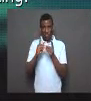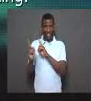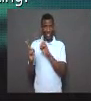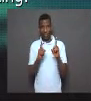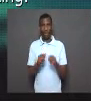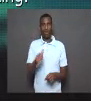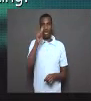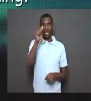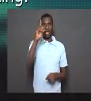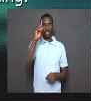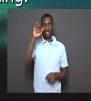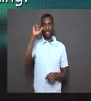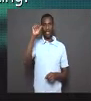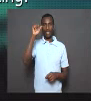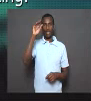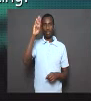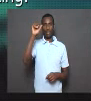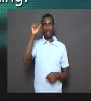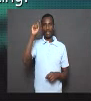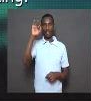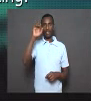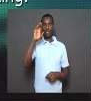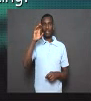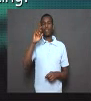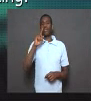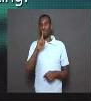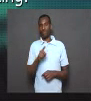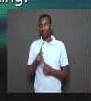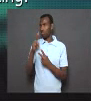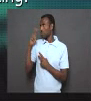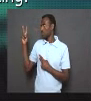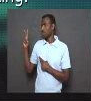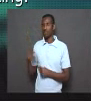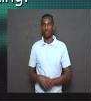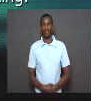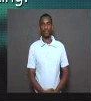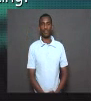And the last definition is for the term adiabatic.